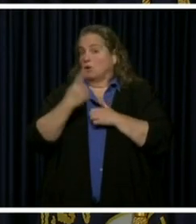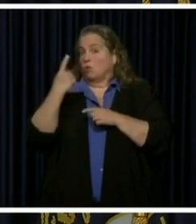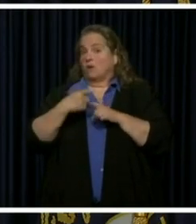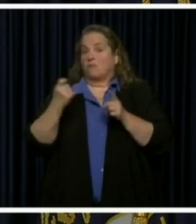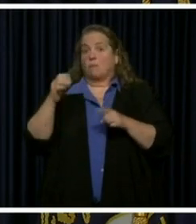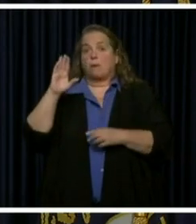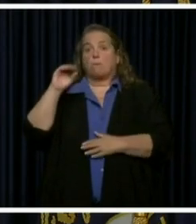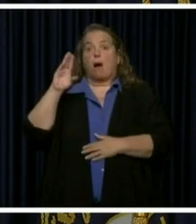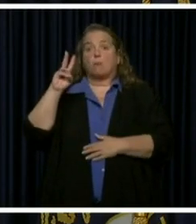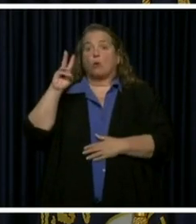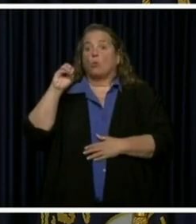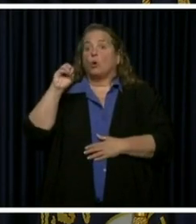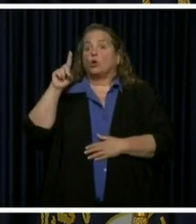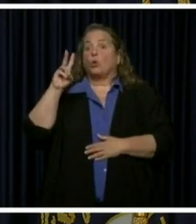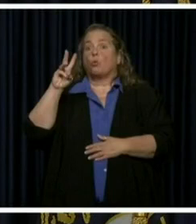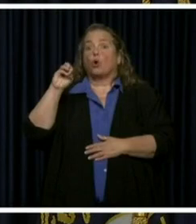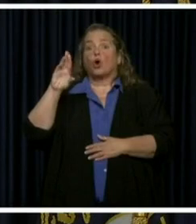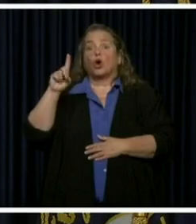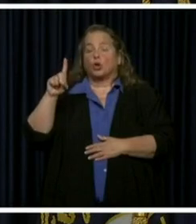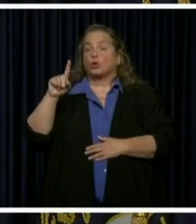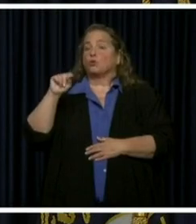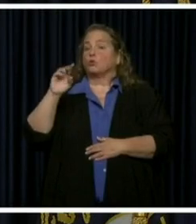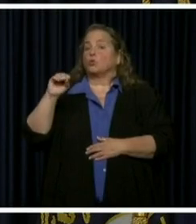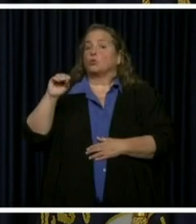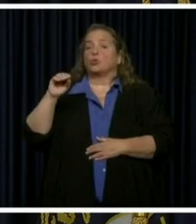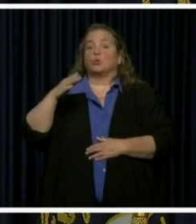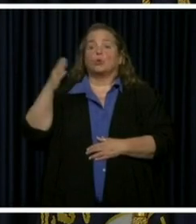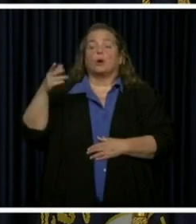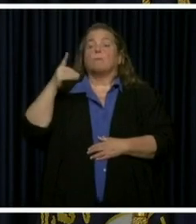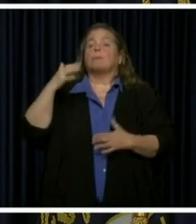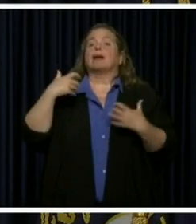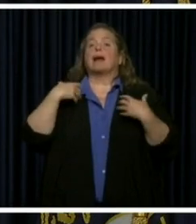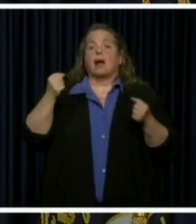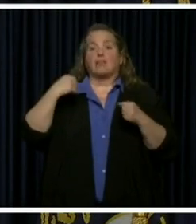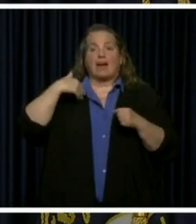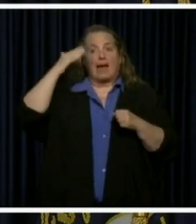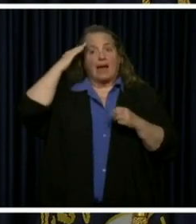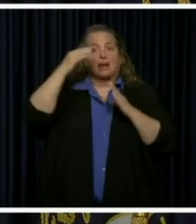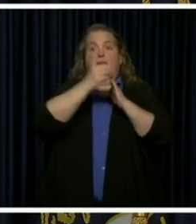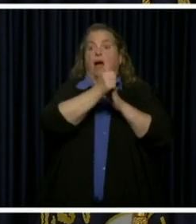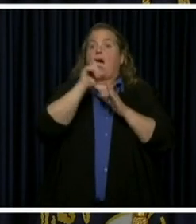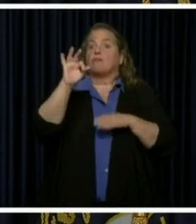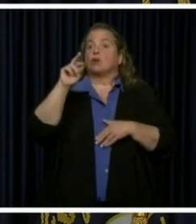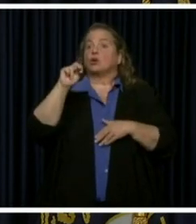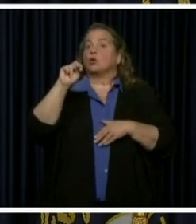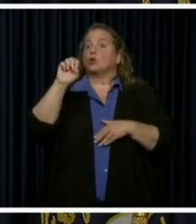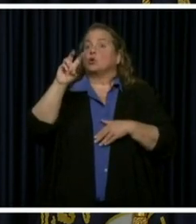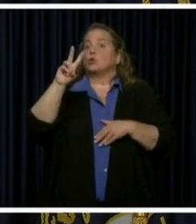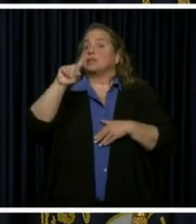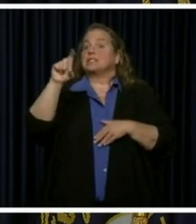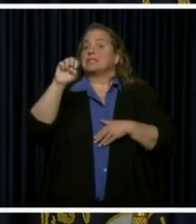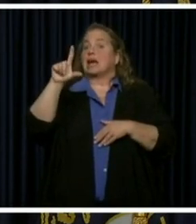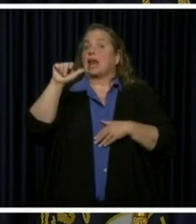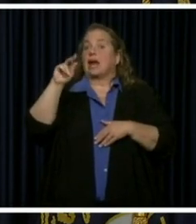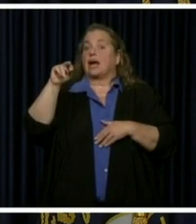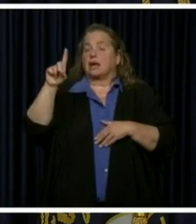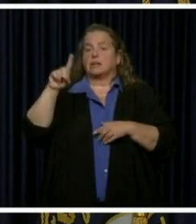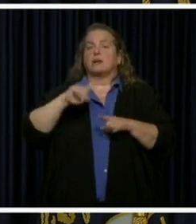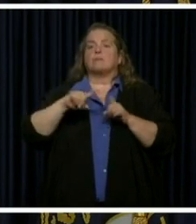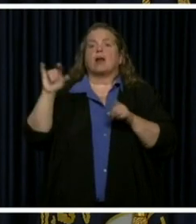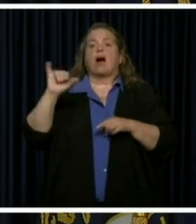Bob Woodward to the public health head of New Zealand, but also to the head of Human Rights